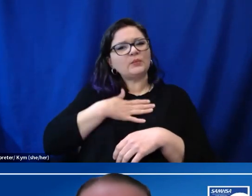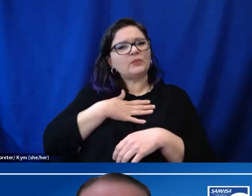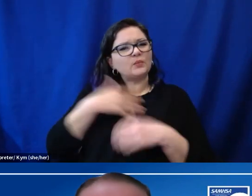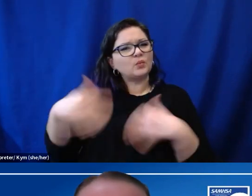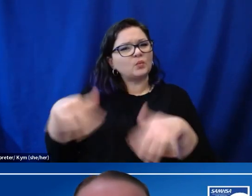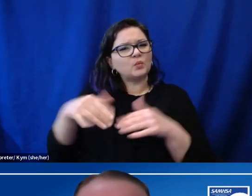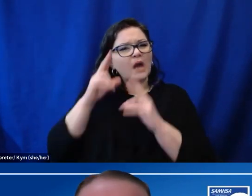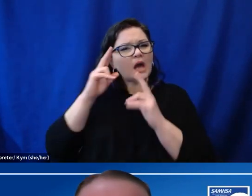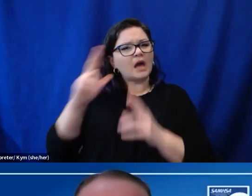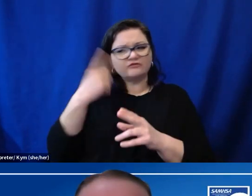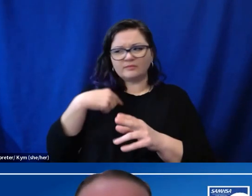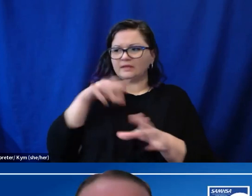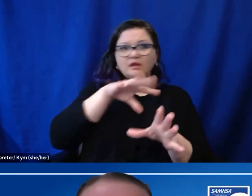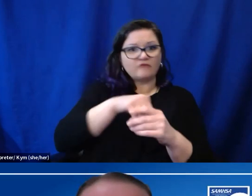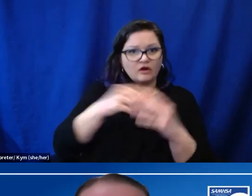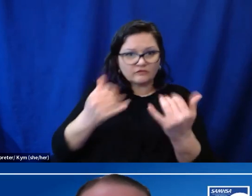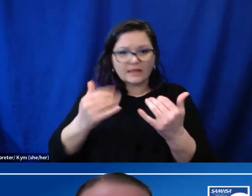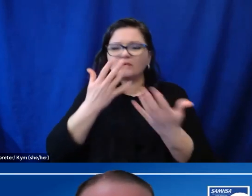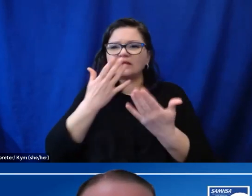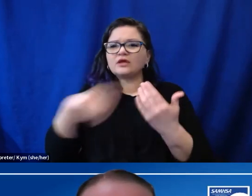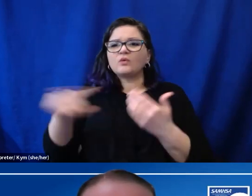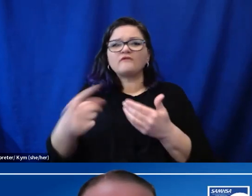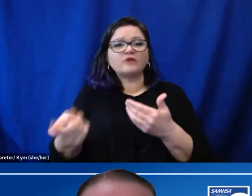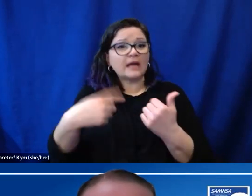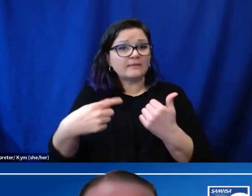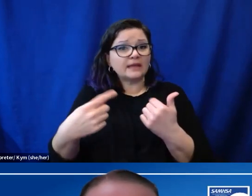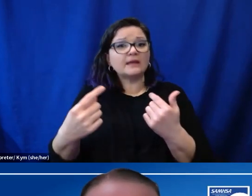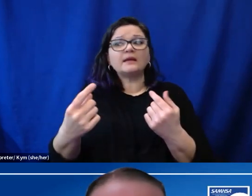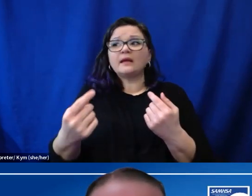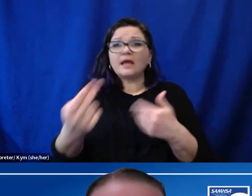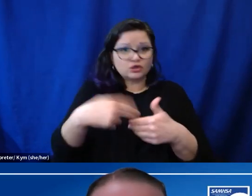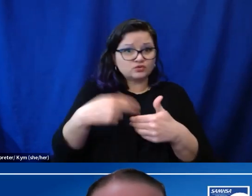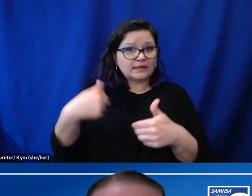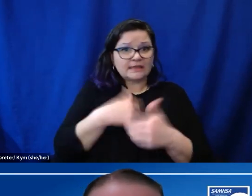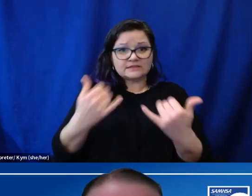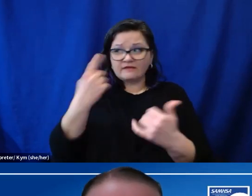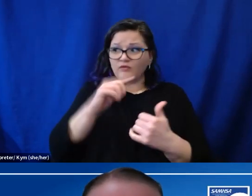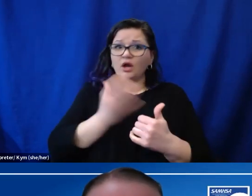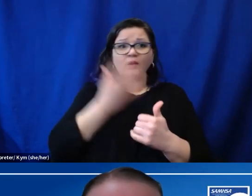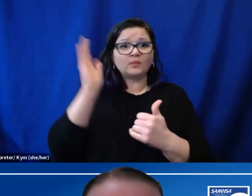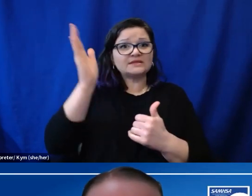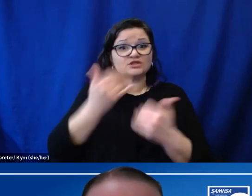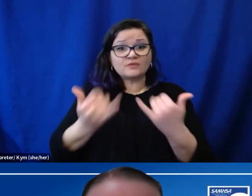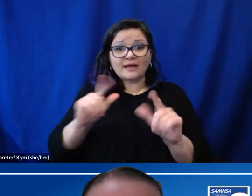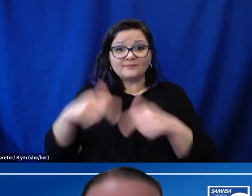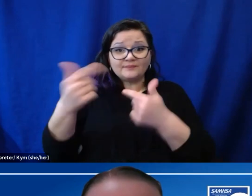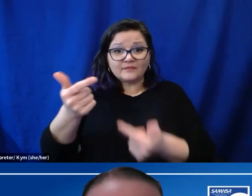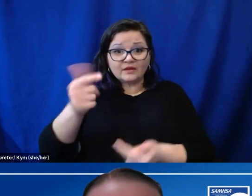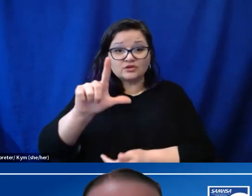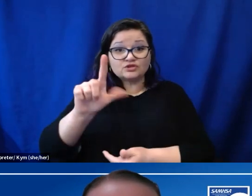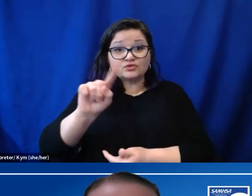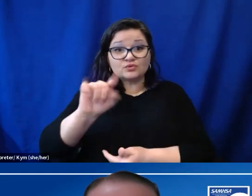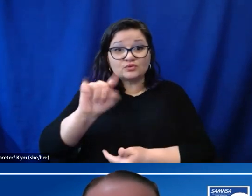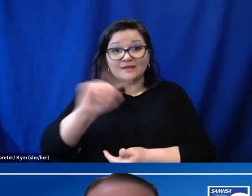here today. And I want to thank you all for being here at this presentation. And Liz, I'll pass it over to you.